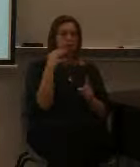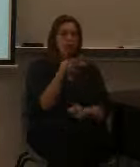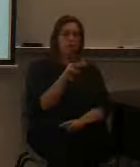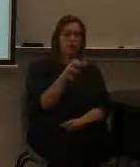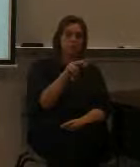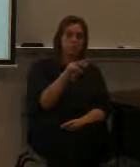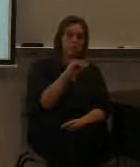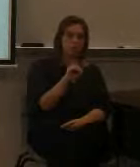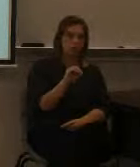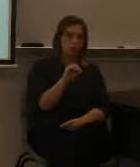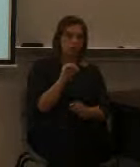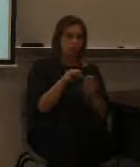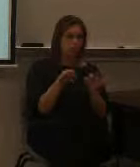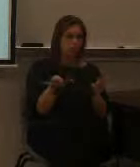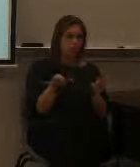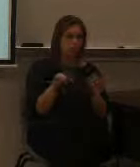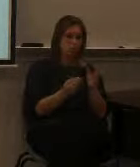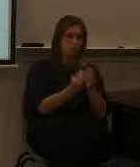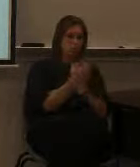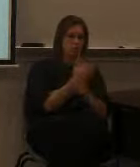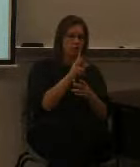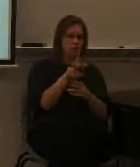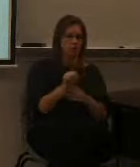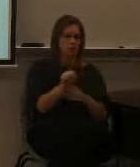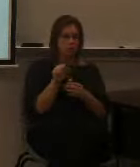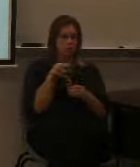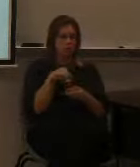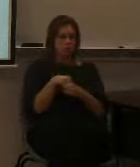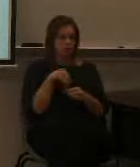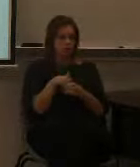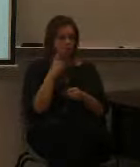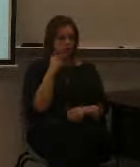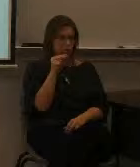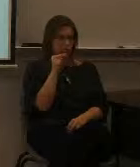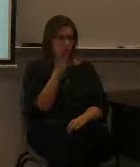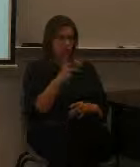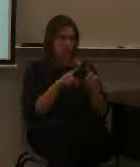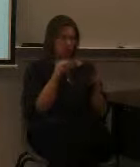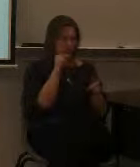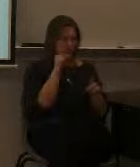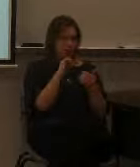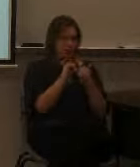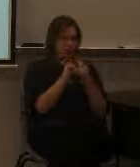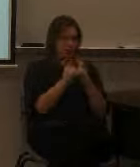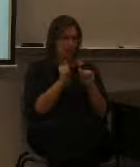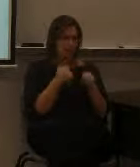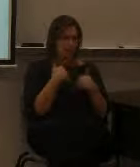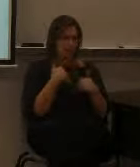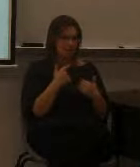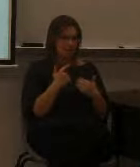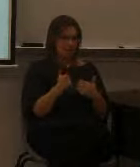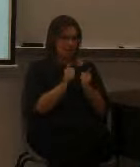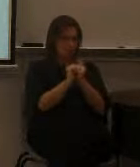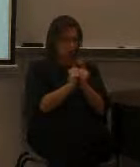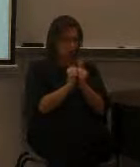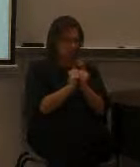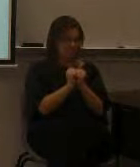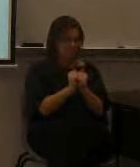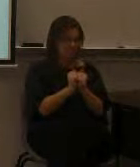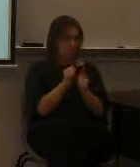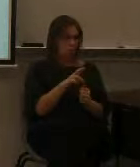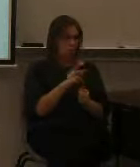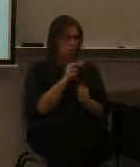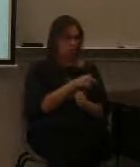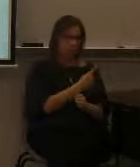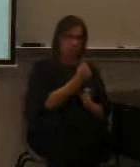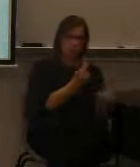equations, the growth versus concentration for nutrients, and two different nutrients, and how you can have coexistence or one or the other wins.